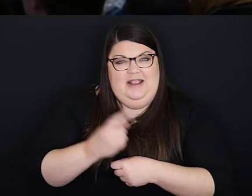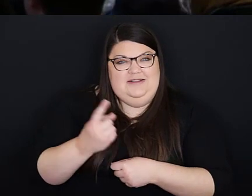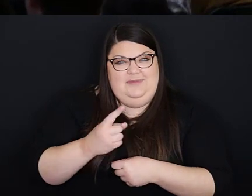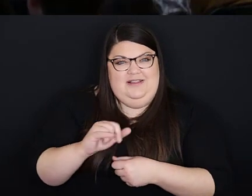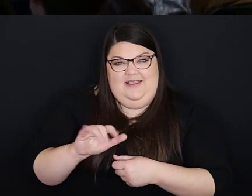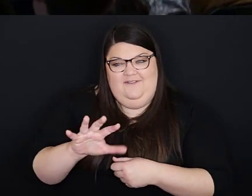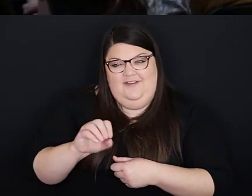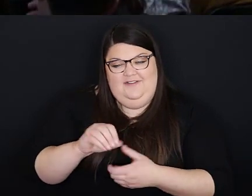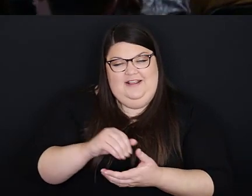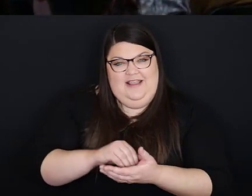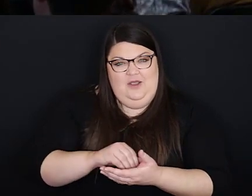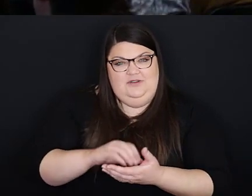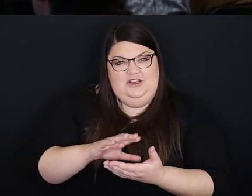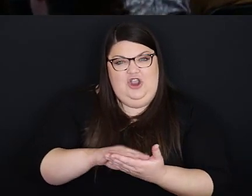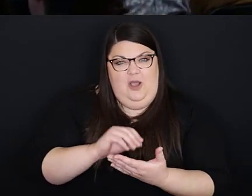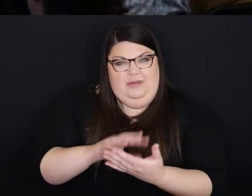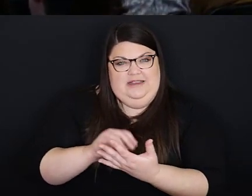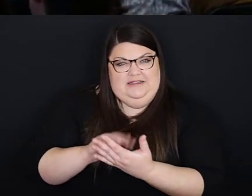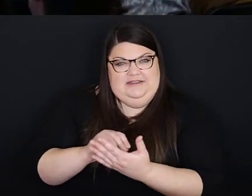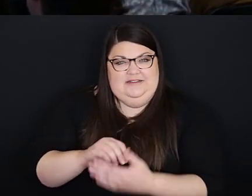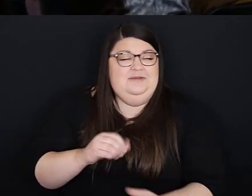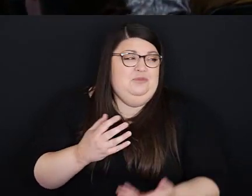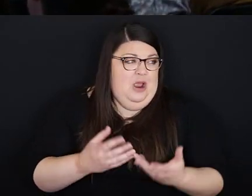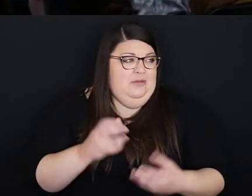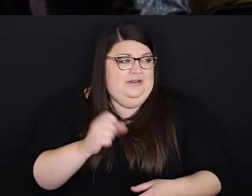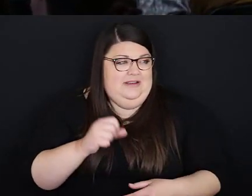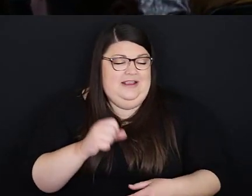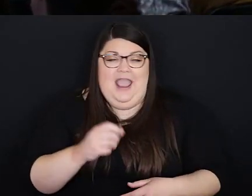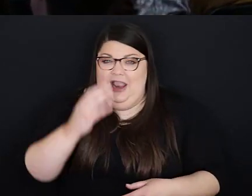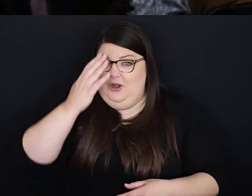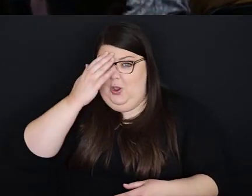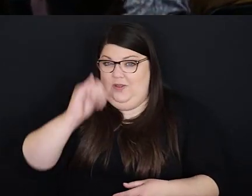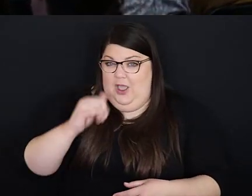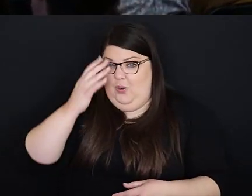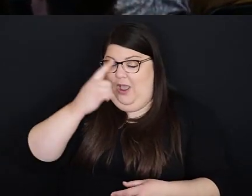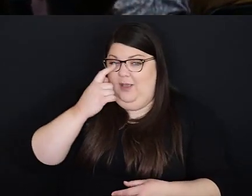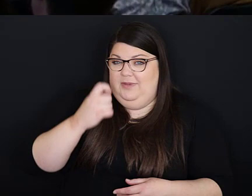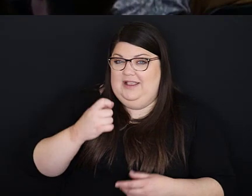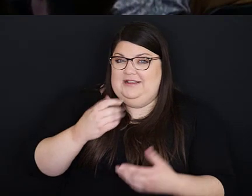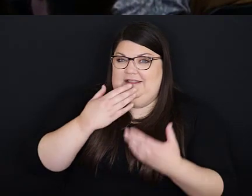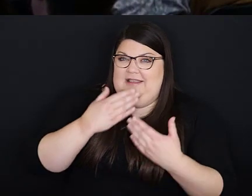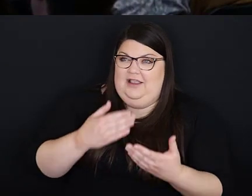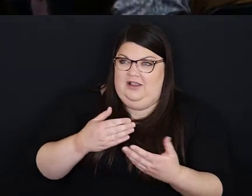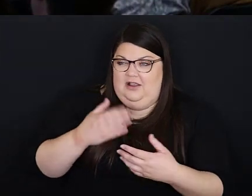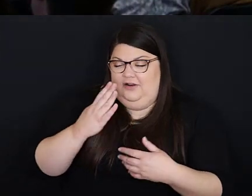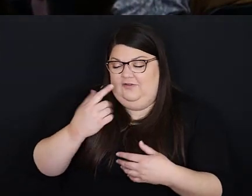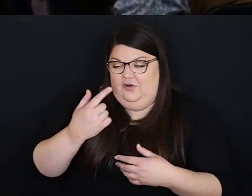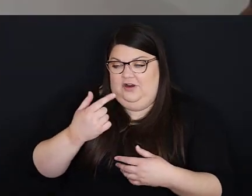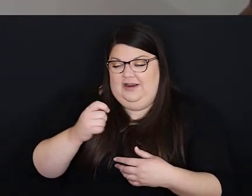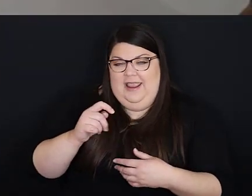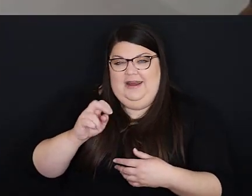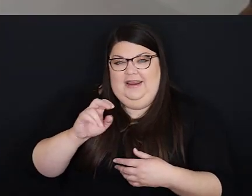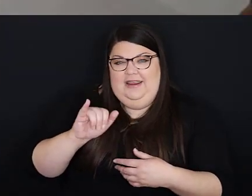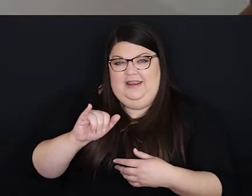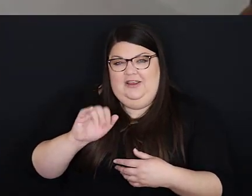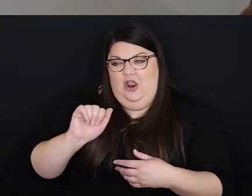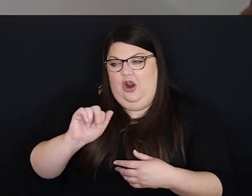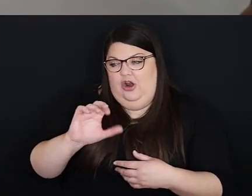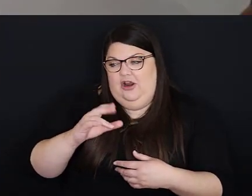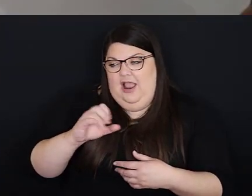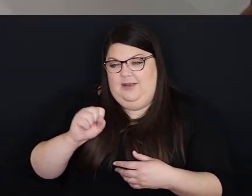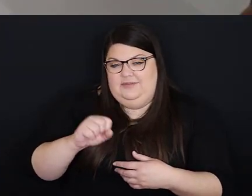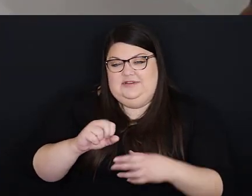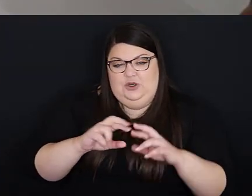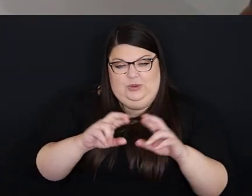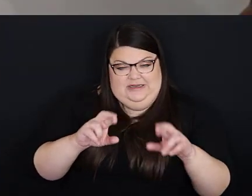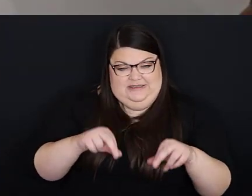made something like 50,000 copies. Probably. And I actually know that because, thank God for the Getty Archives, there's a receipt from the lease, and it